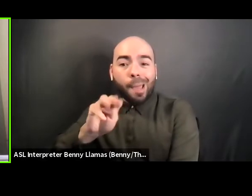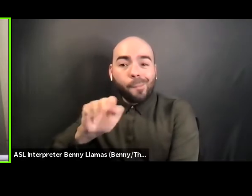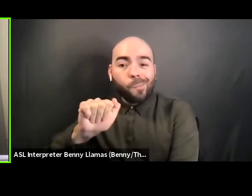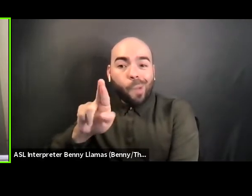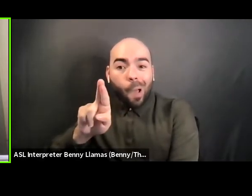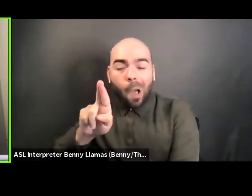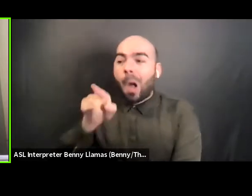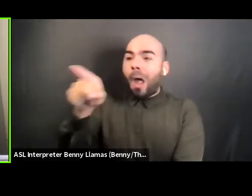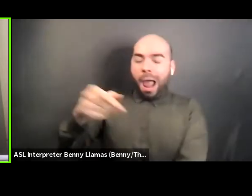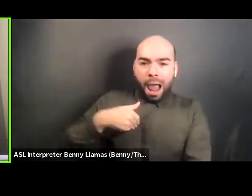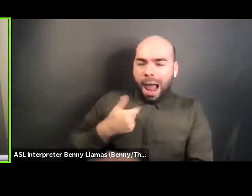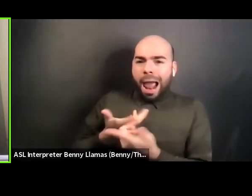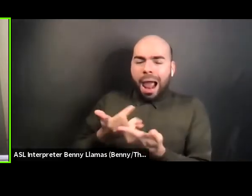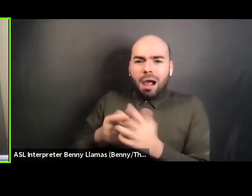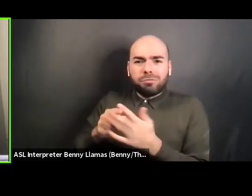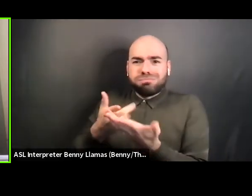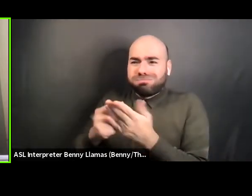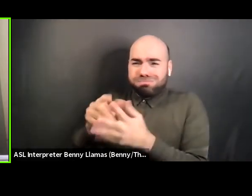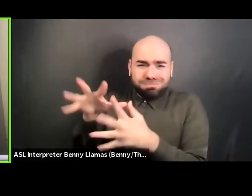138,000 people in one go.